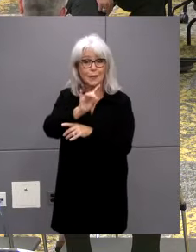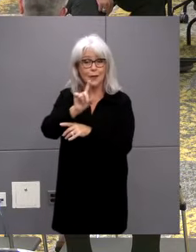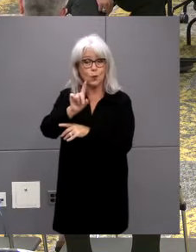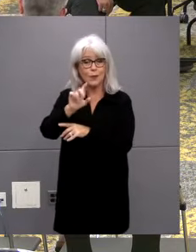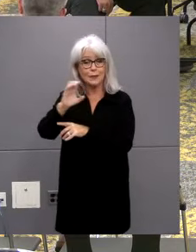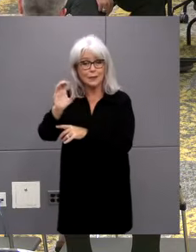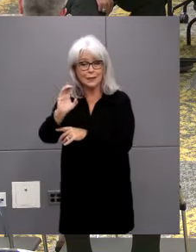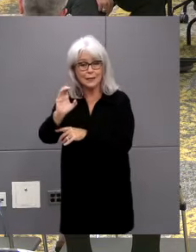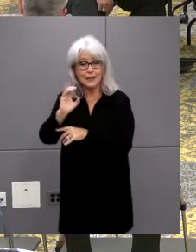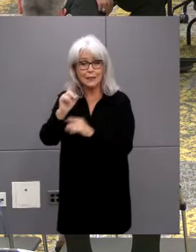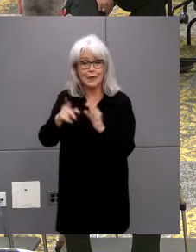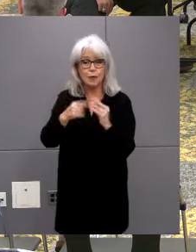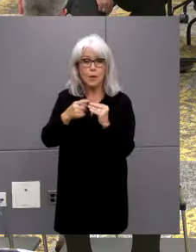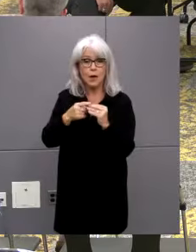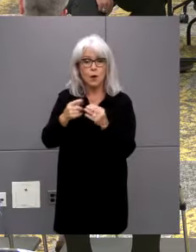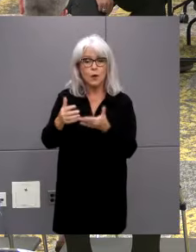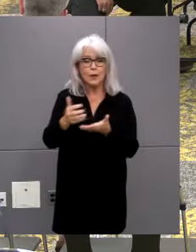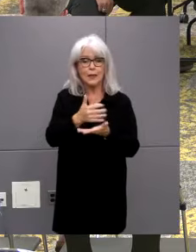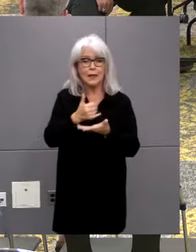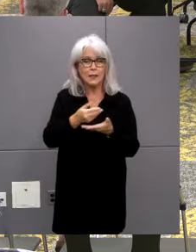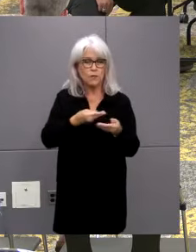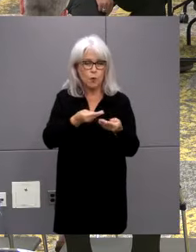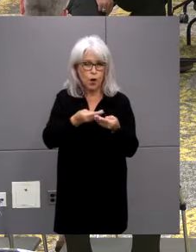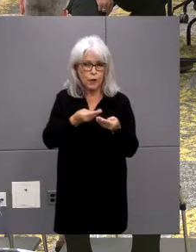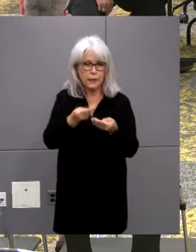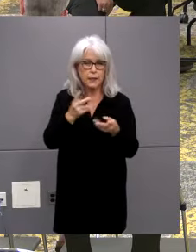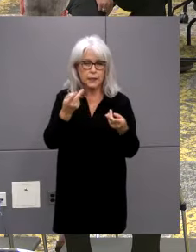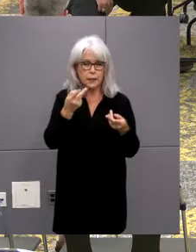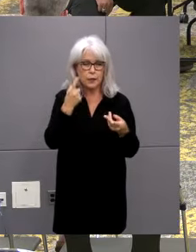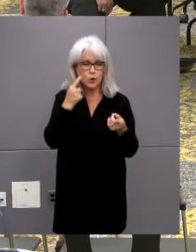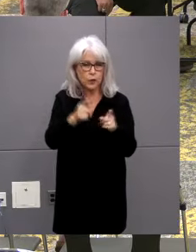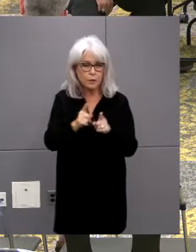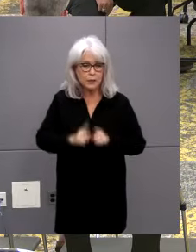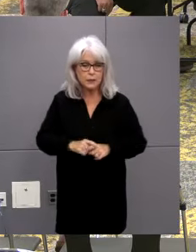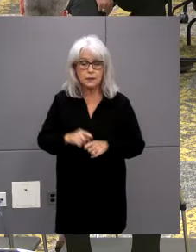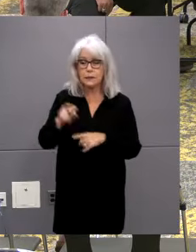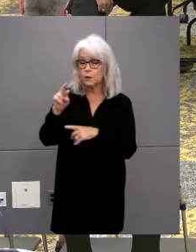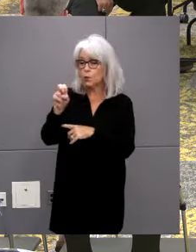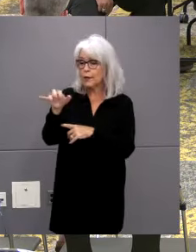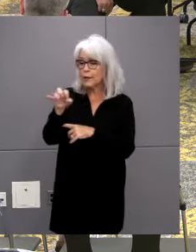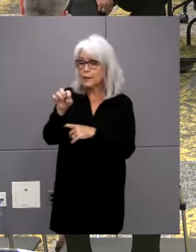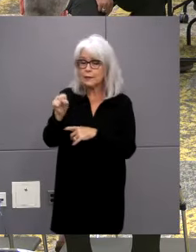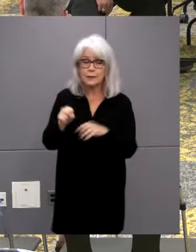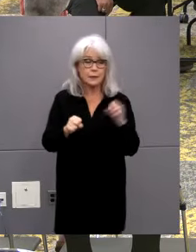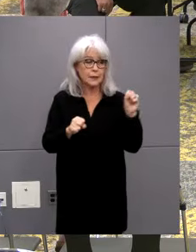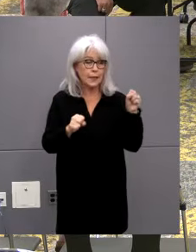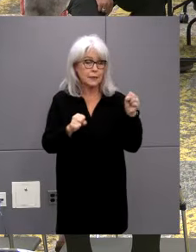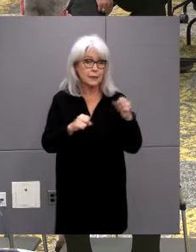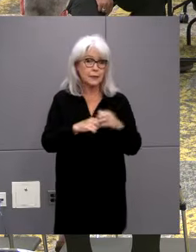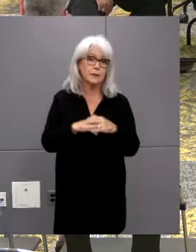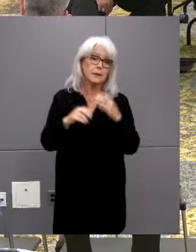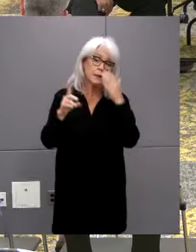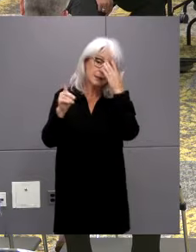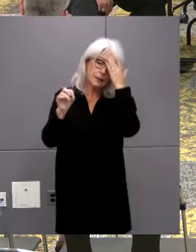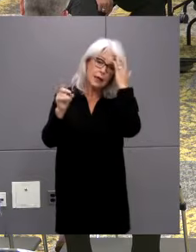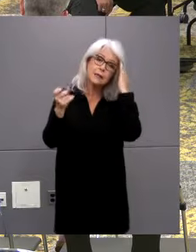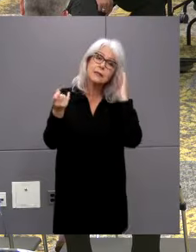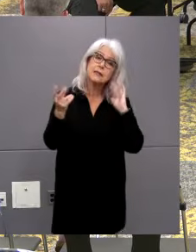15.2681C regarding collective bargaining agreements. Trustee Reyes? Yes. Trustee